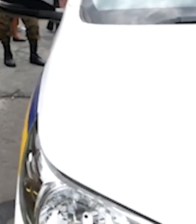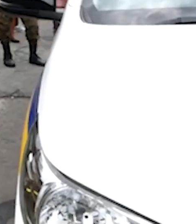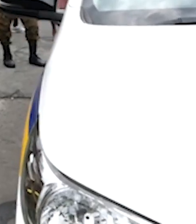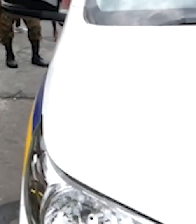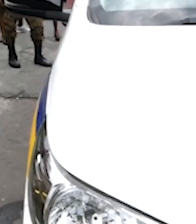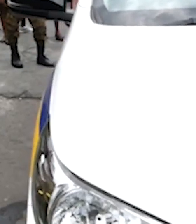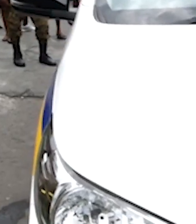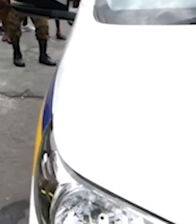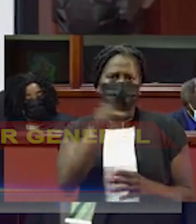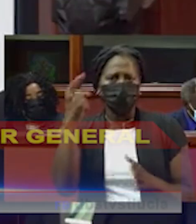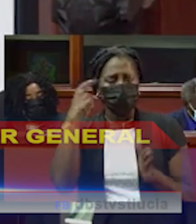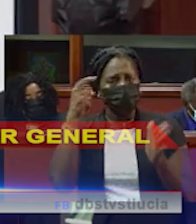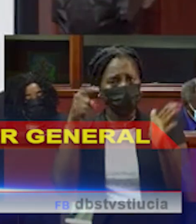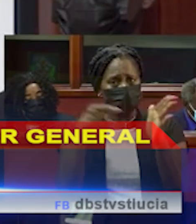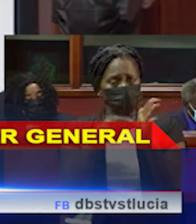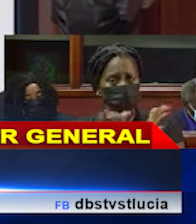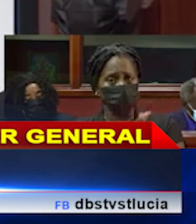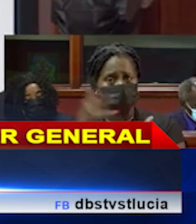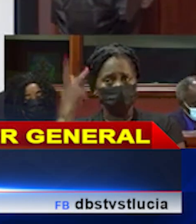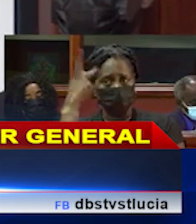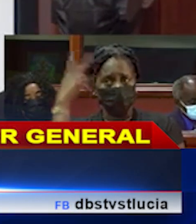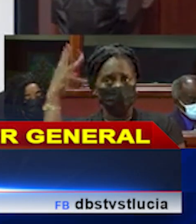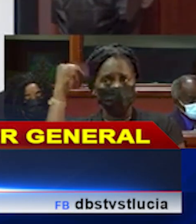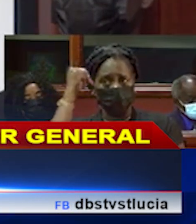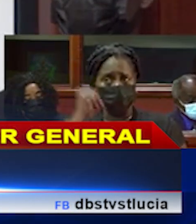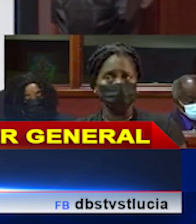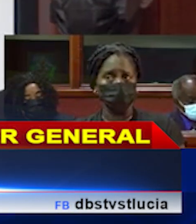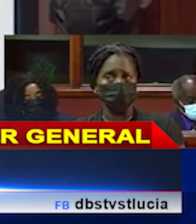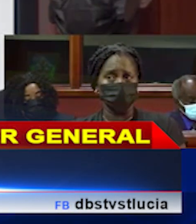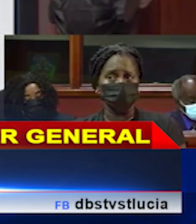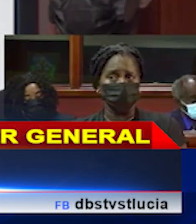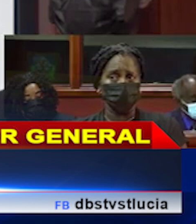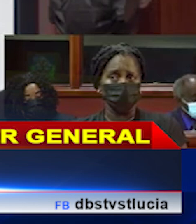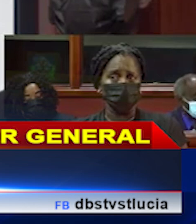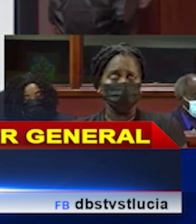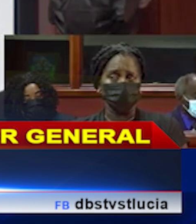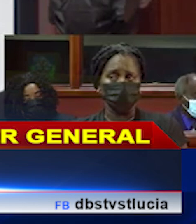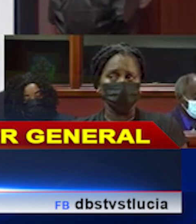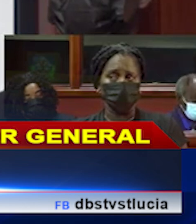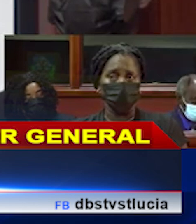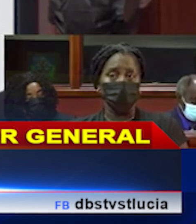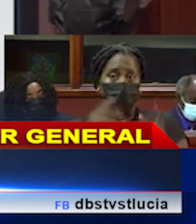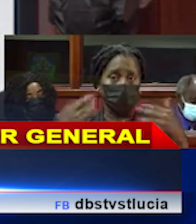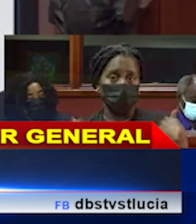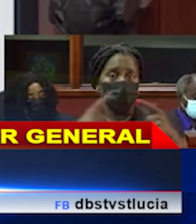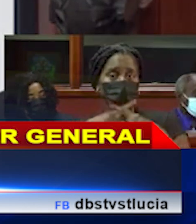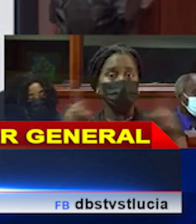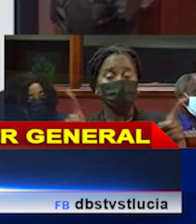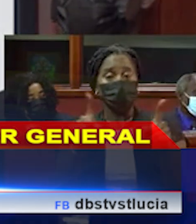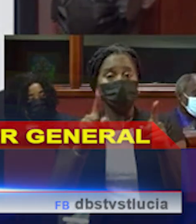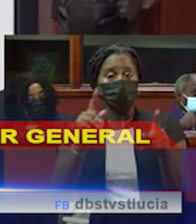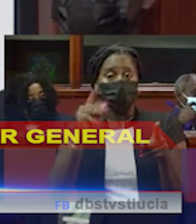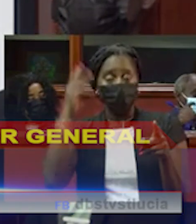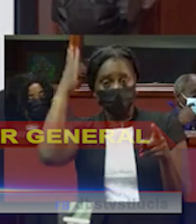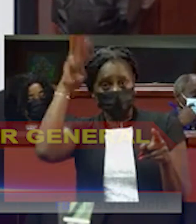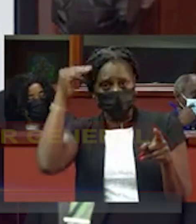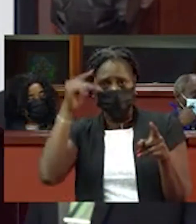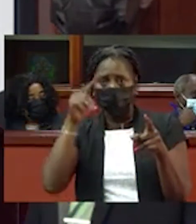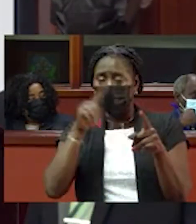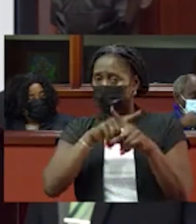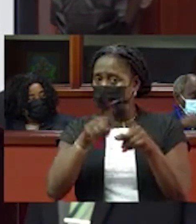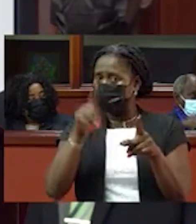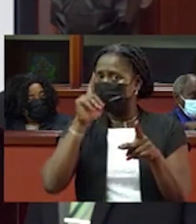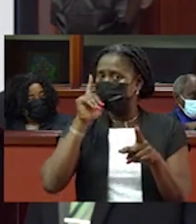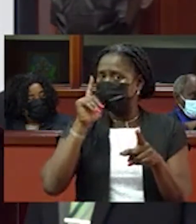noticed that in my Prime Minister's configuration of ministries, the absence of a Minister